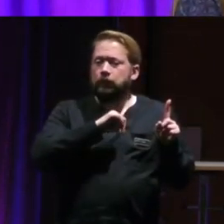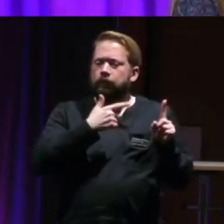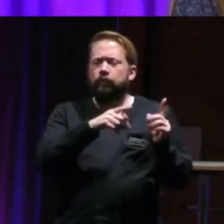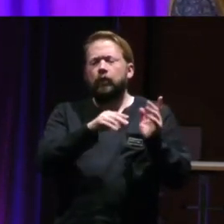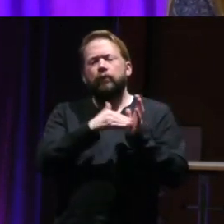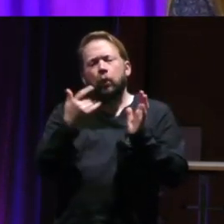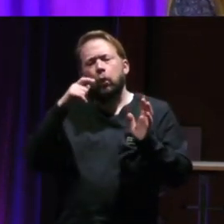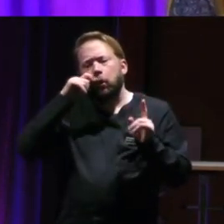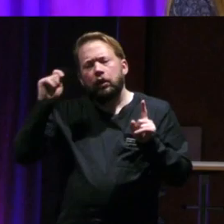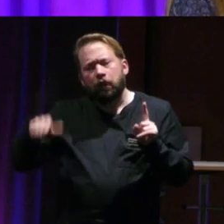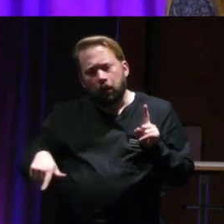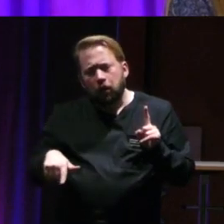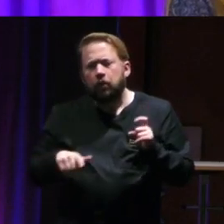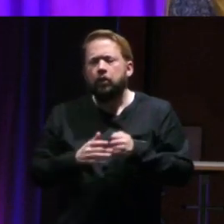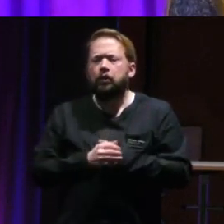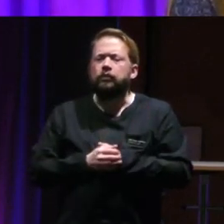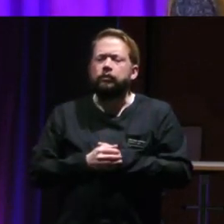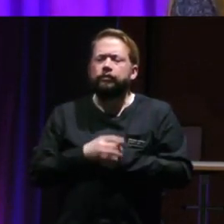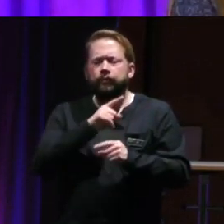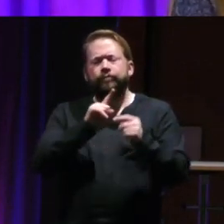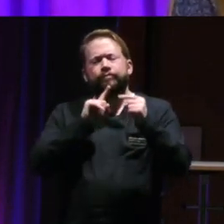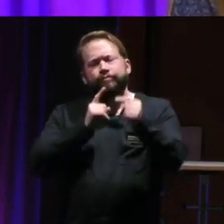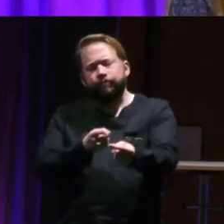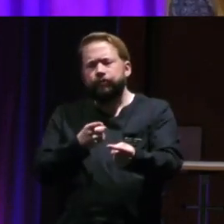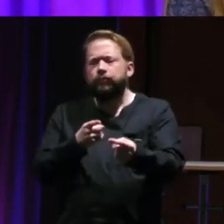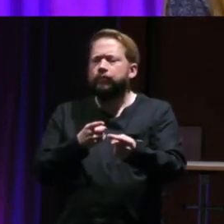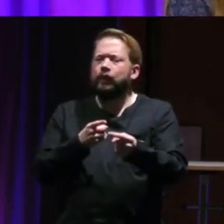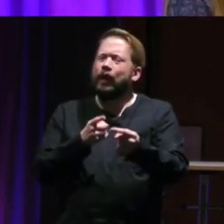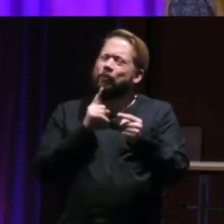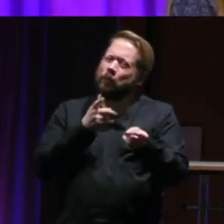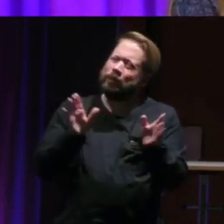was protesting against, or he was not protesting, he was just